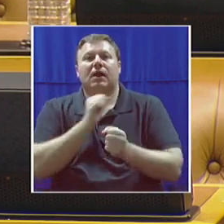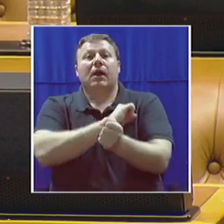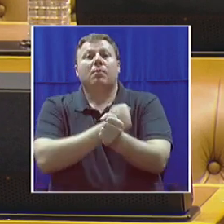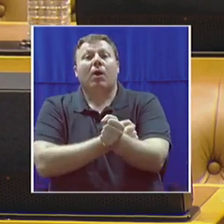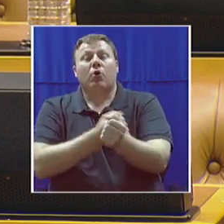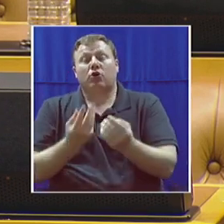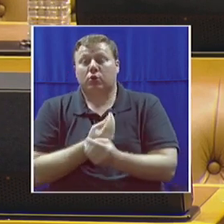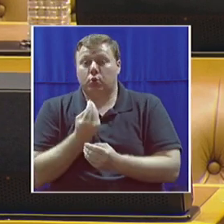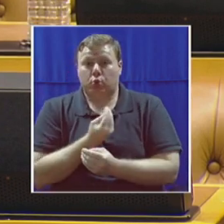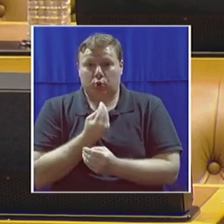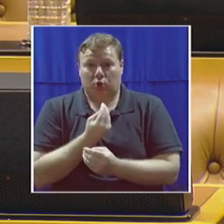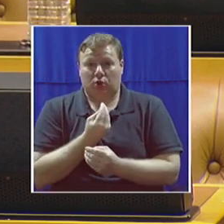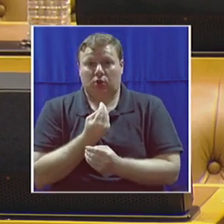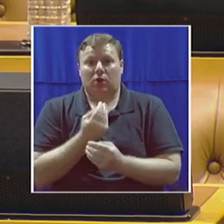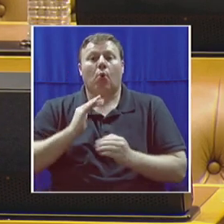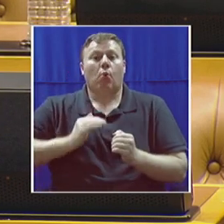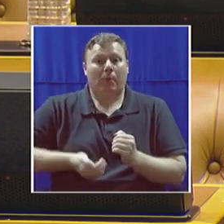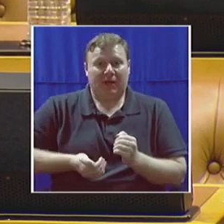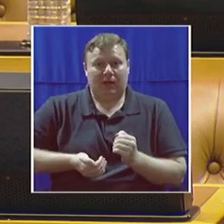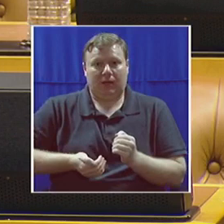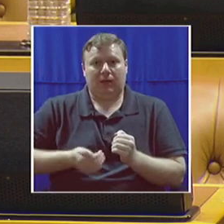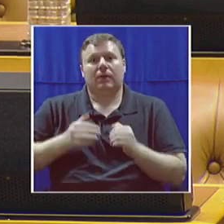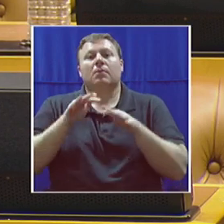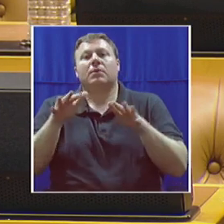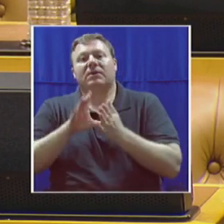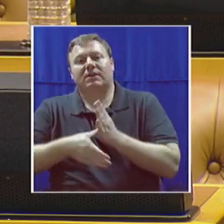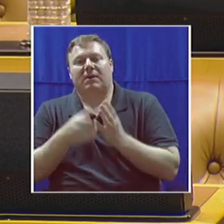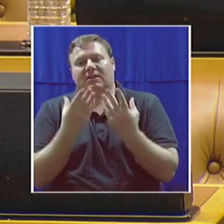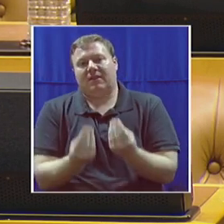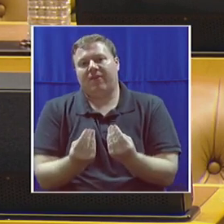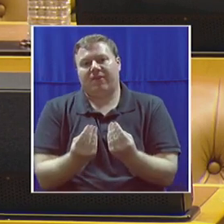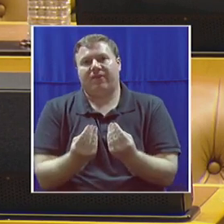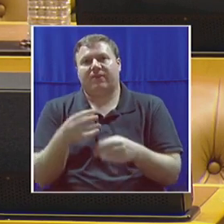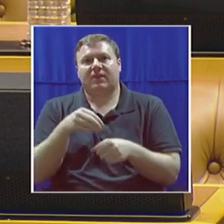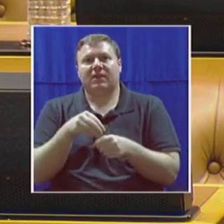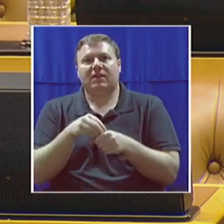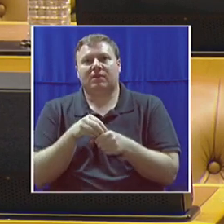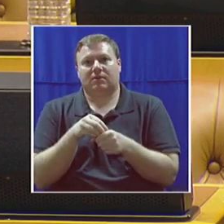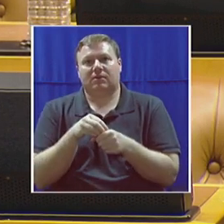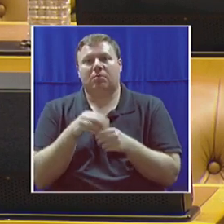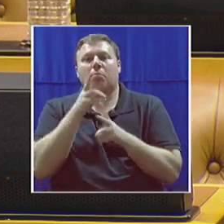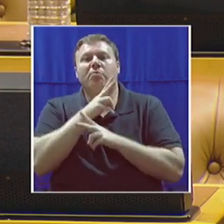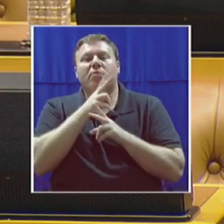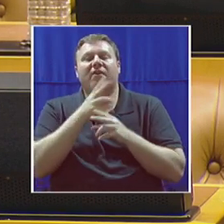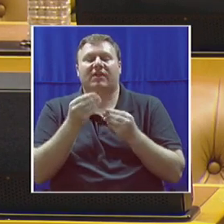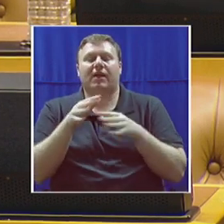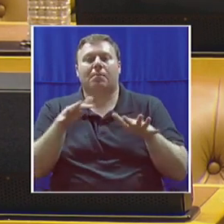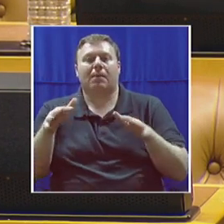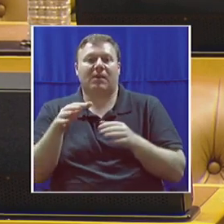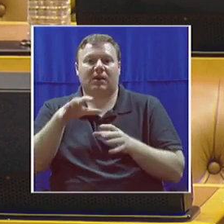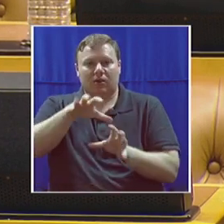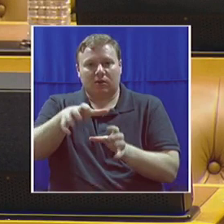targeted set aside Industries and uh the public sector we have about eight factories now in the